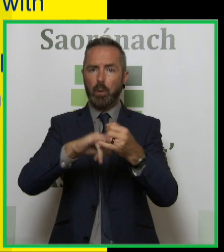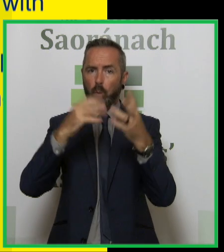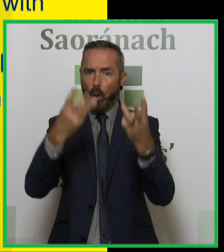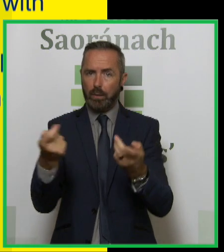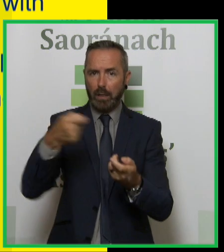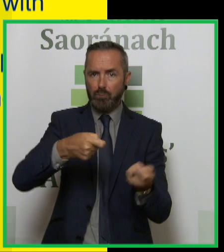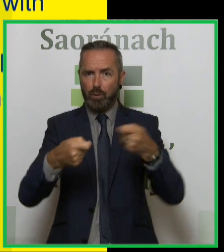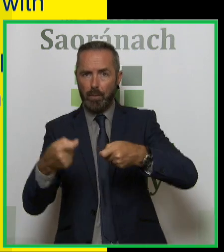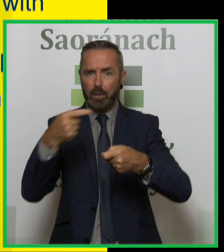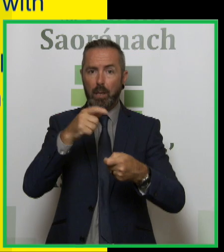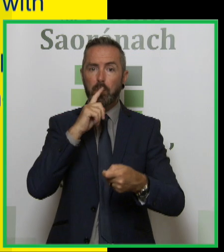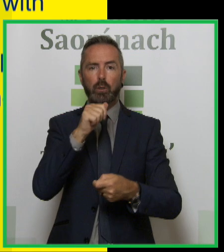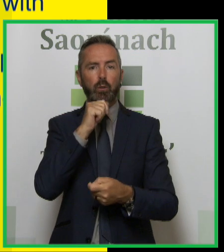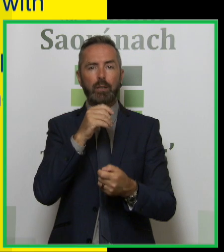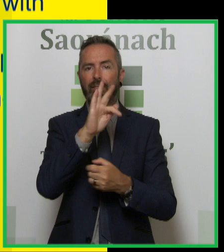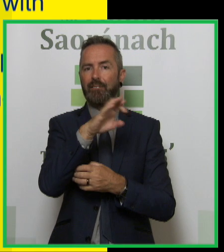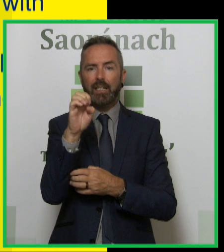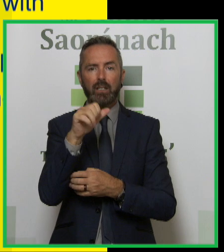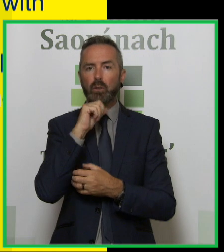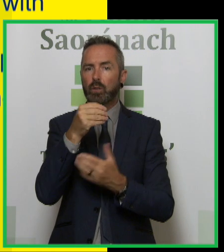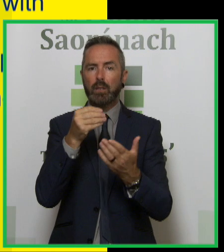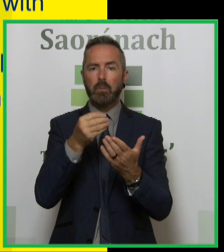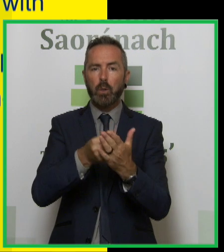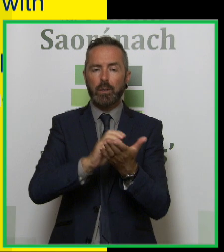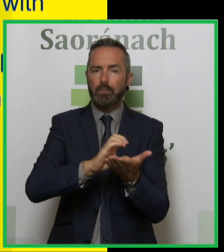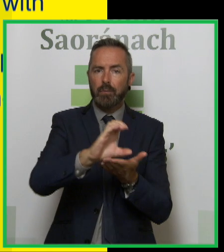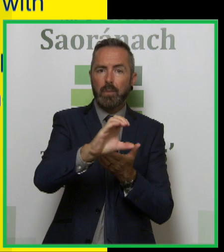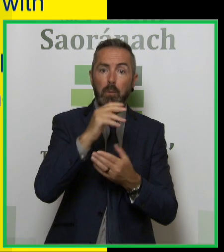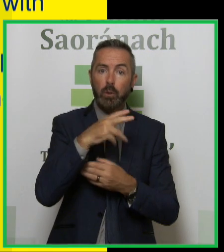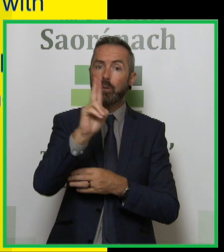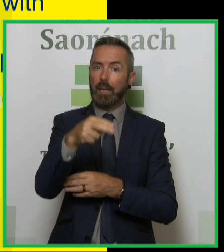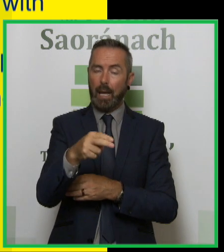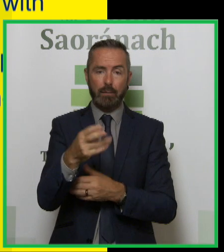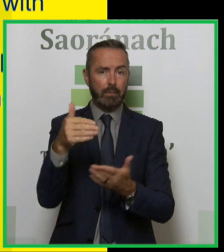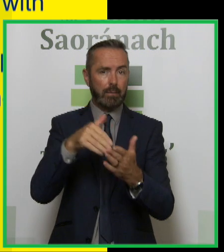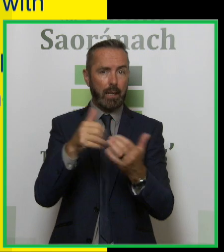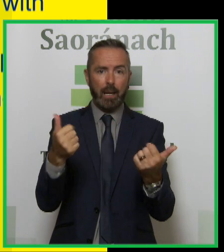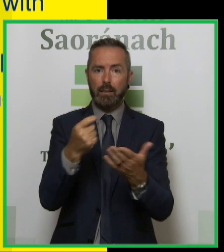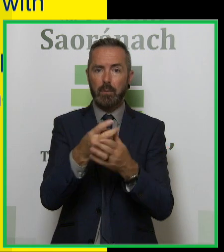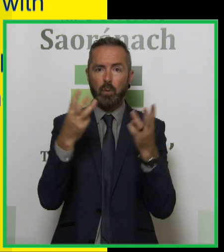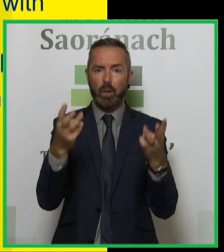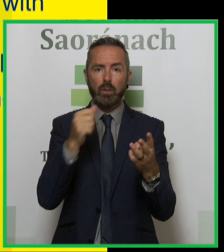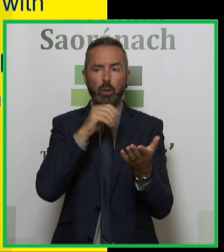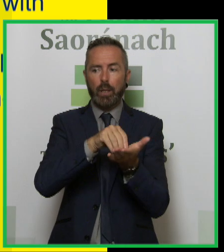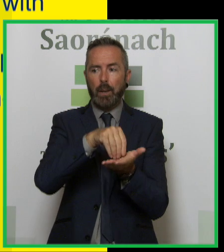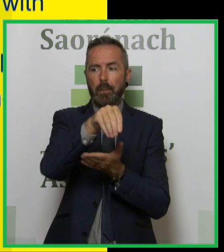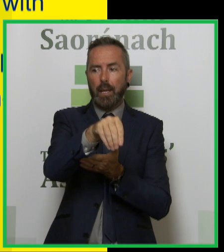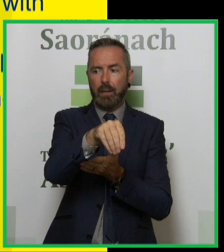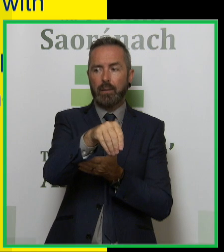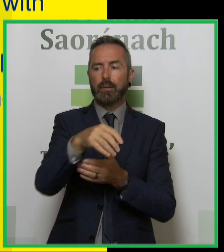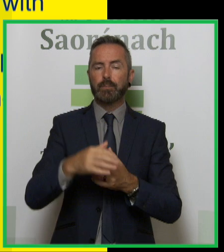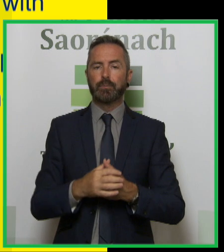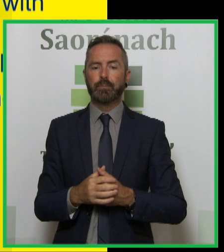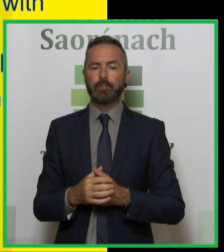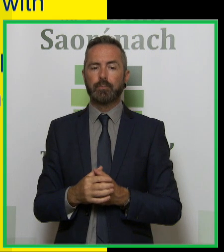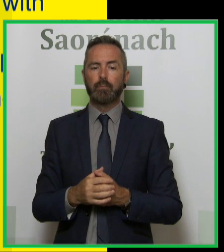but there are no fees or dues. So anybody is welcome to attend, and you do not have to pay. And